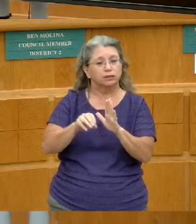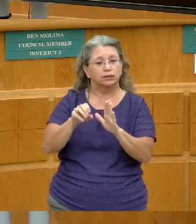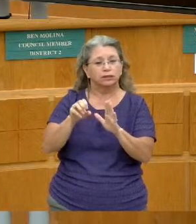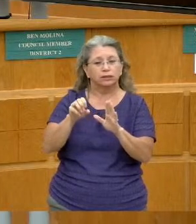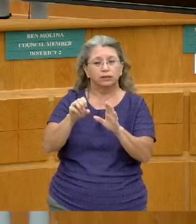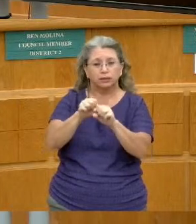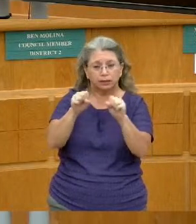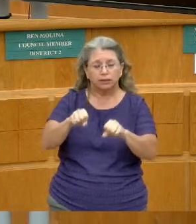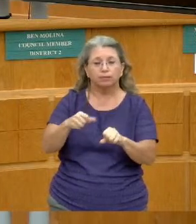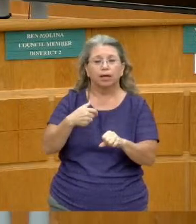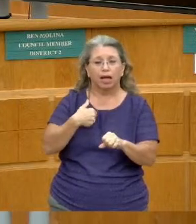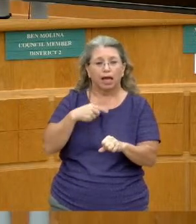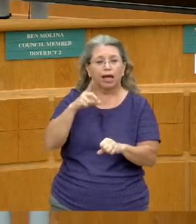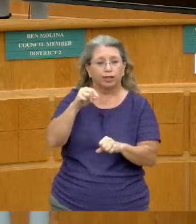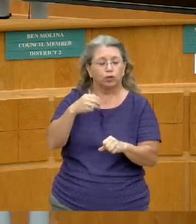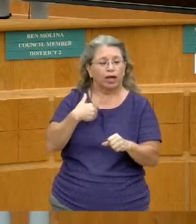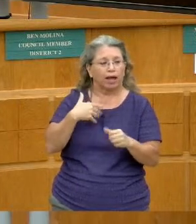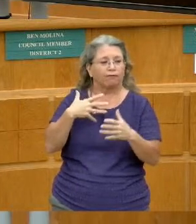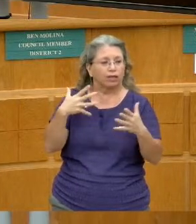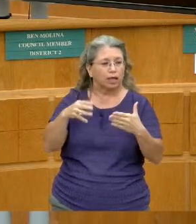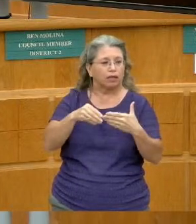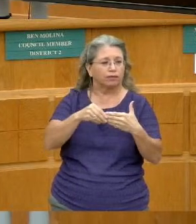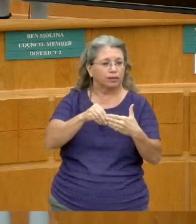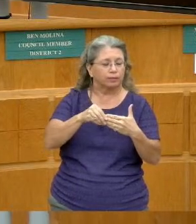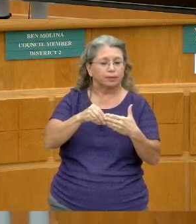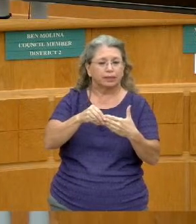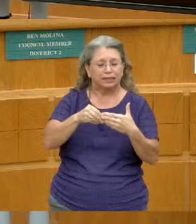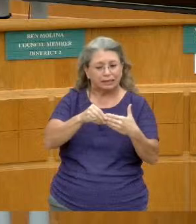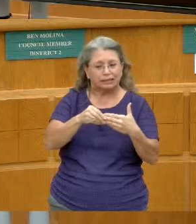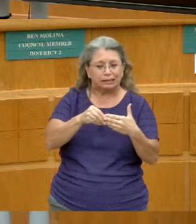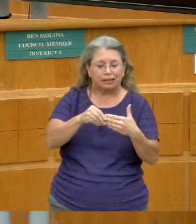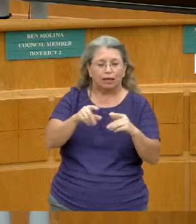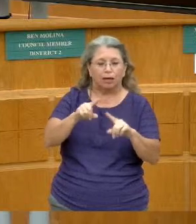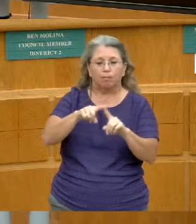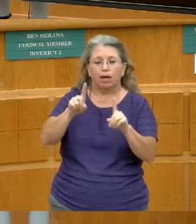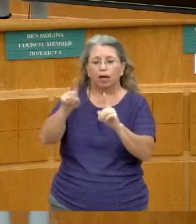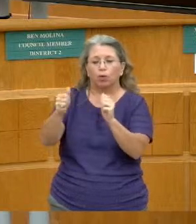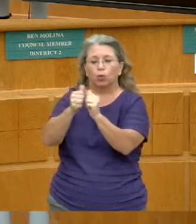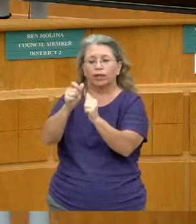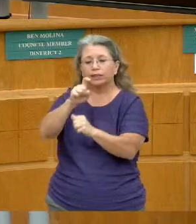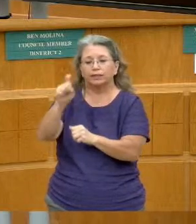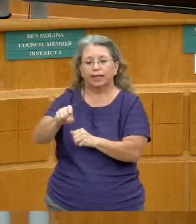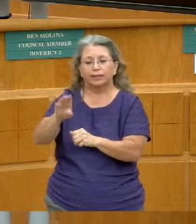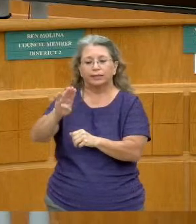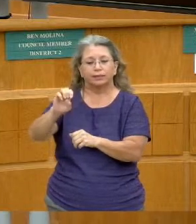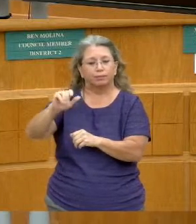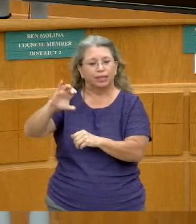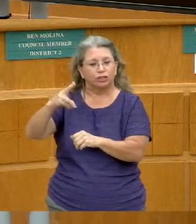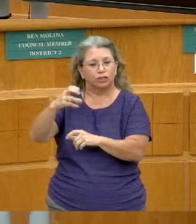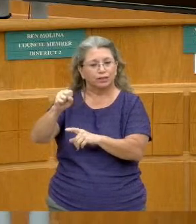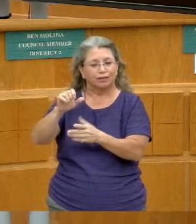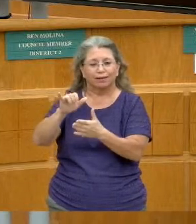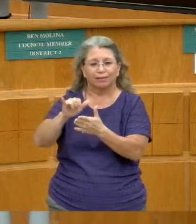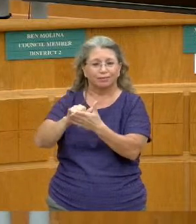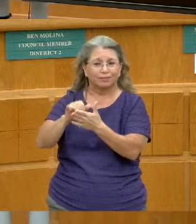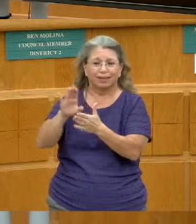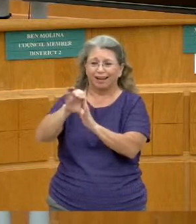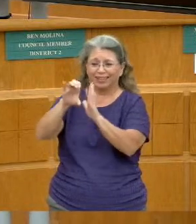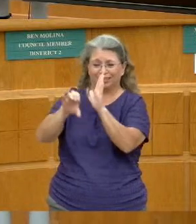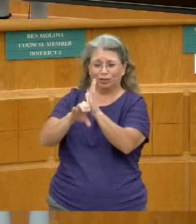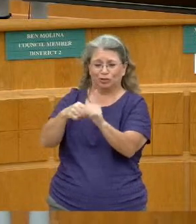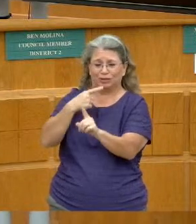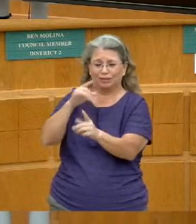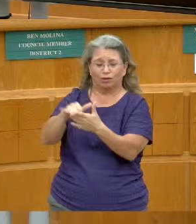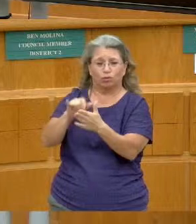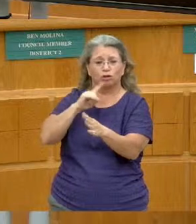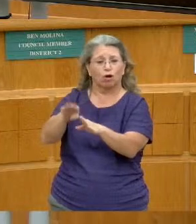to ingress and egress, but when it comes to Texas beaches, by constitution, they are open beaches. And so they are not in my